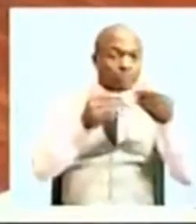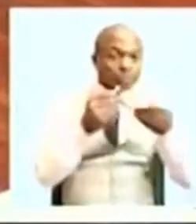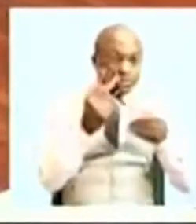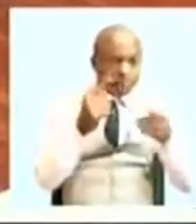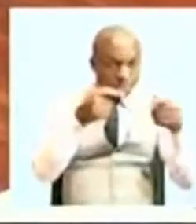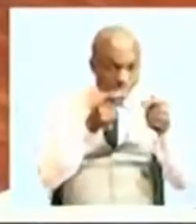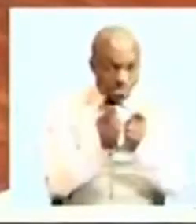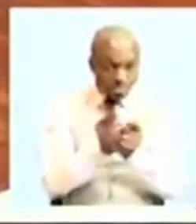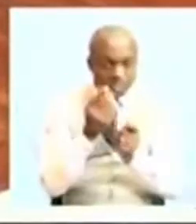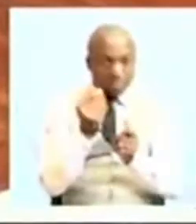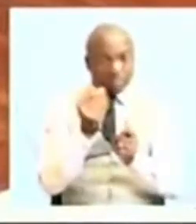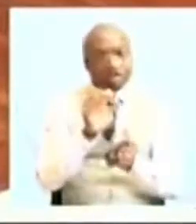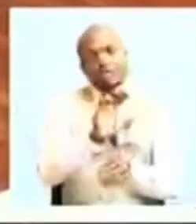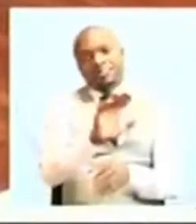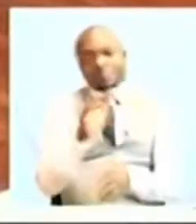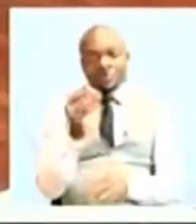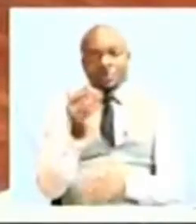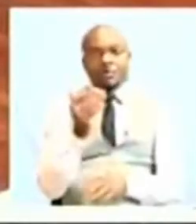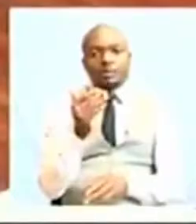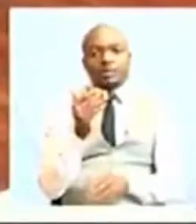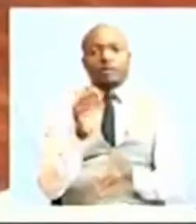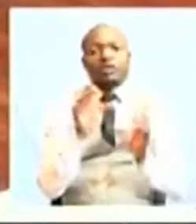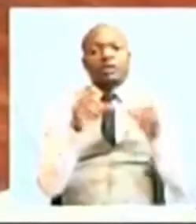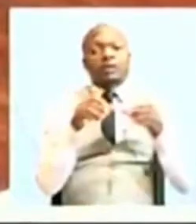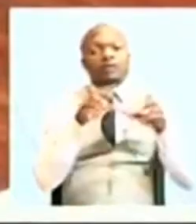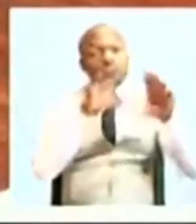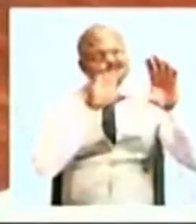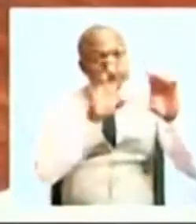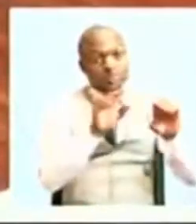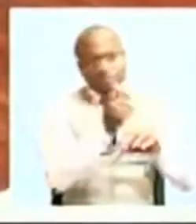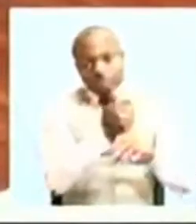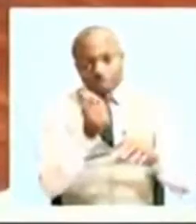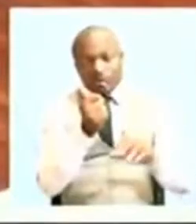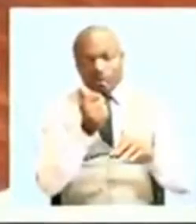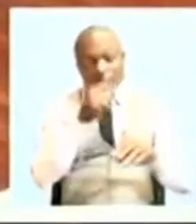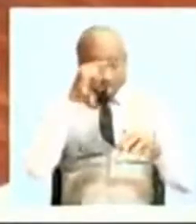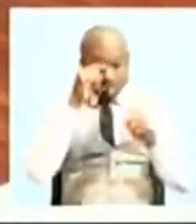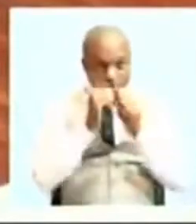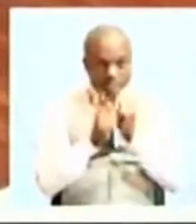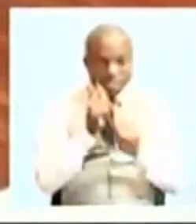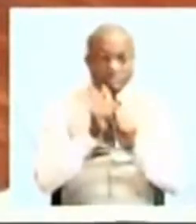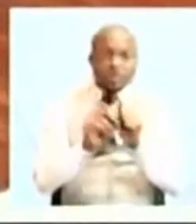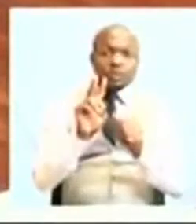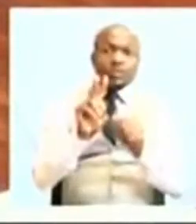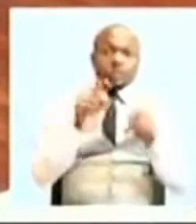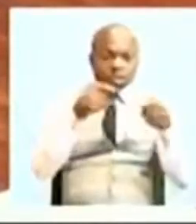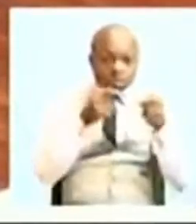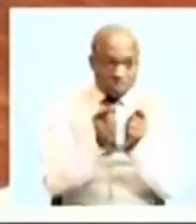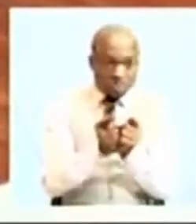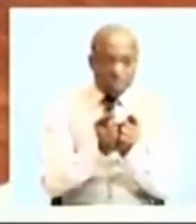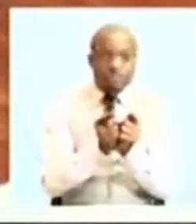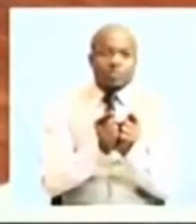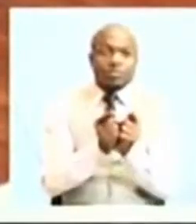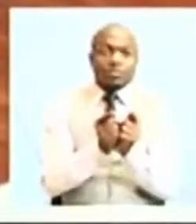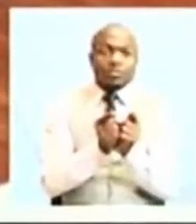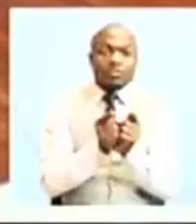money bouncing back into the council account, while the other was as a result of 2 clubs being duplicated.